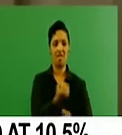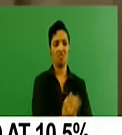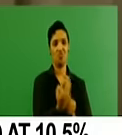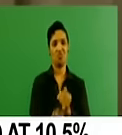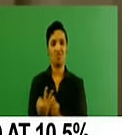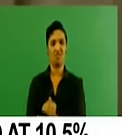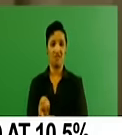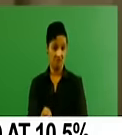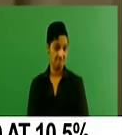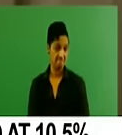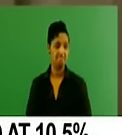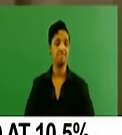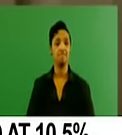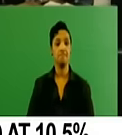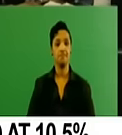growth outlook.